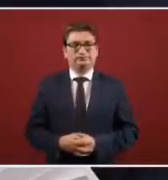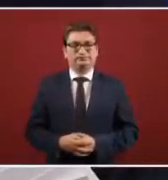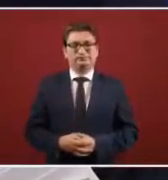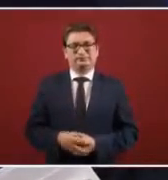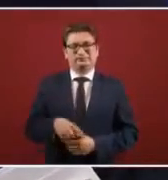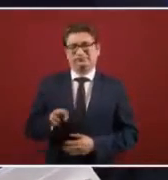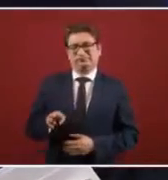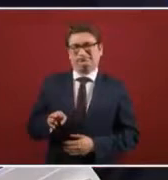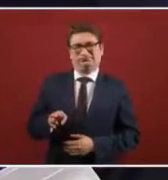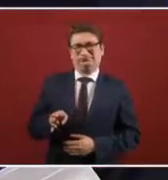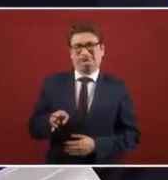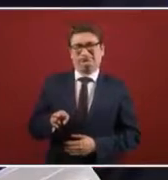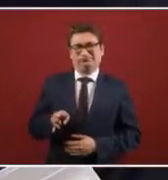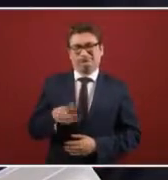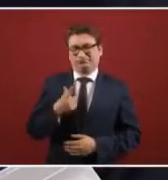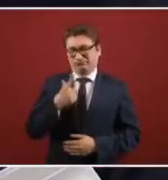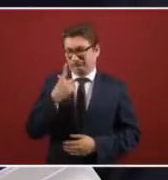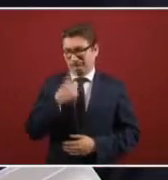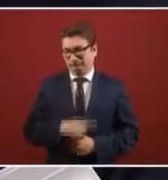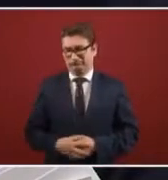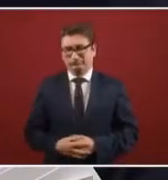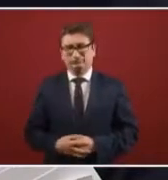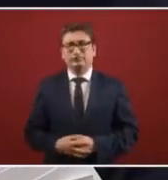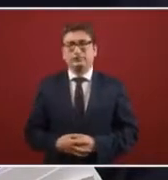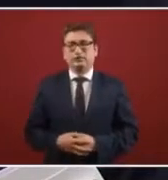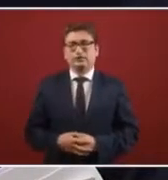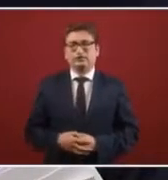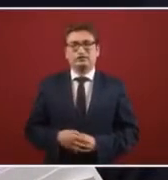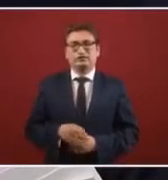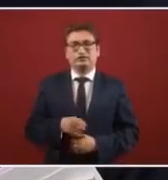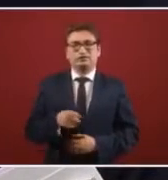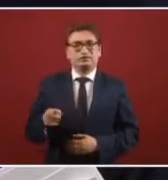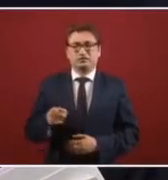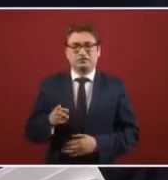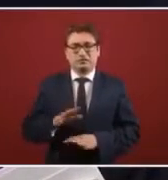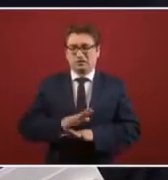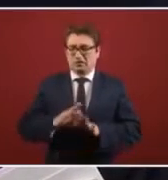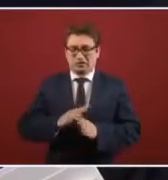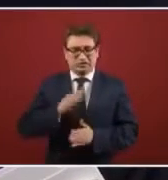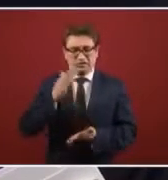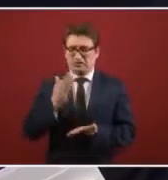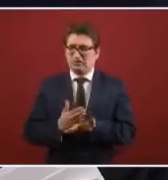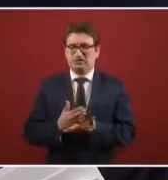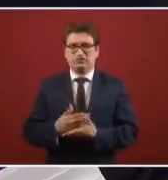deplorable, that's deplorable, que ya no debe that they should not,